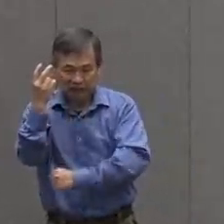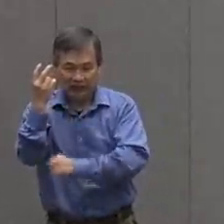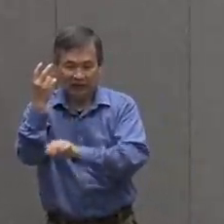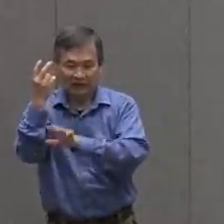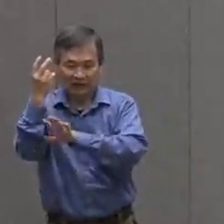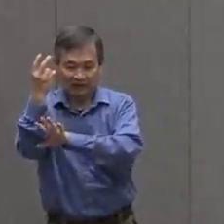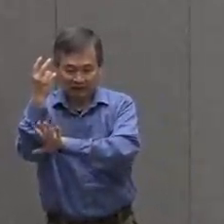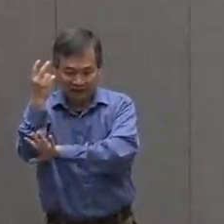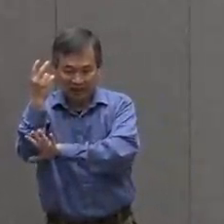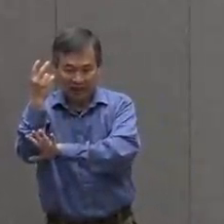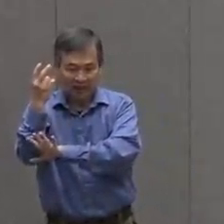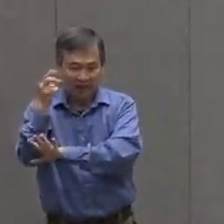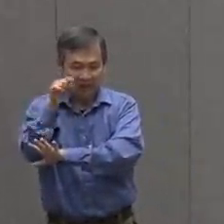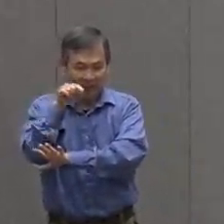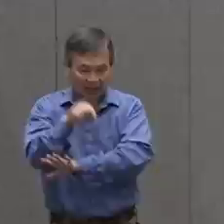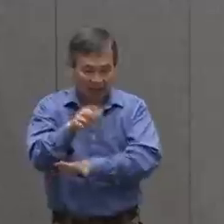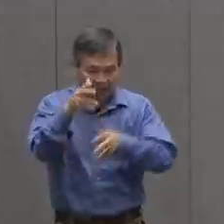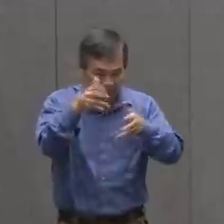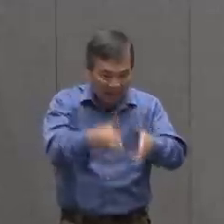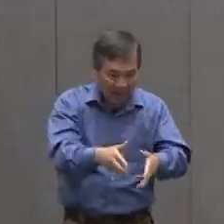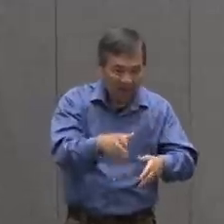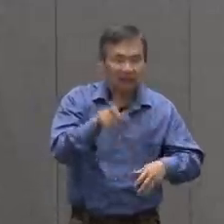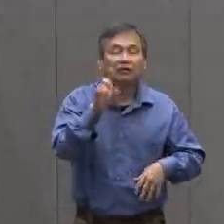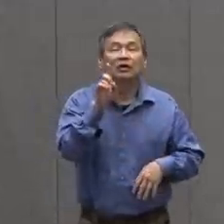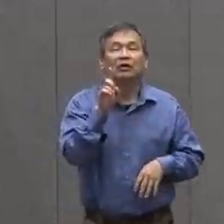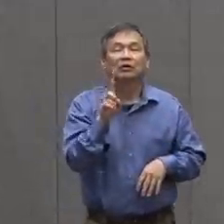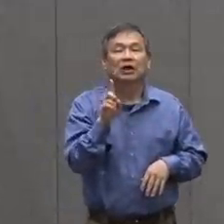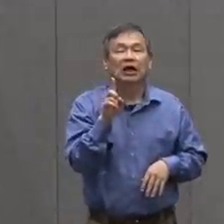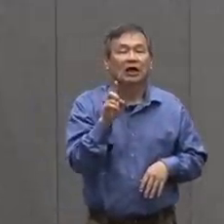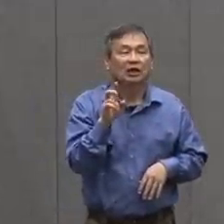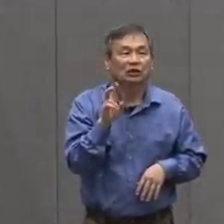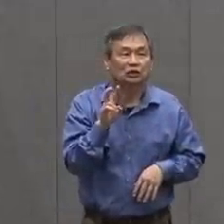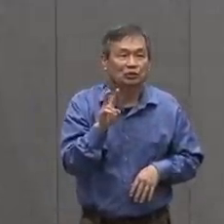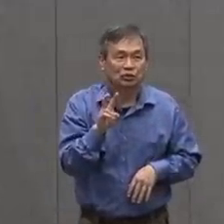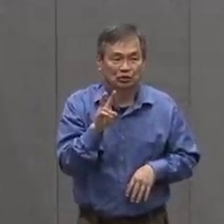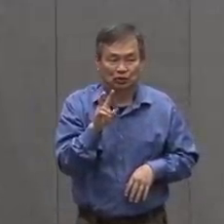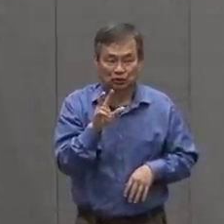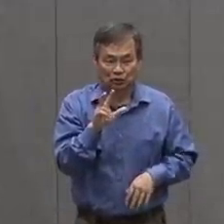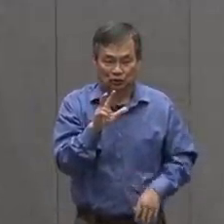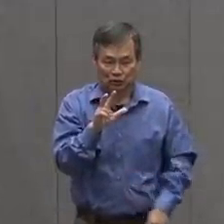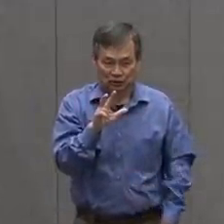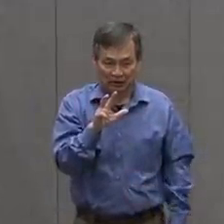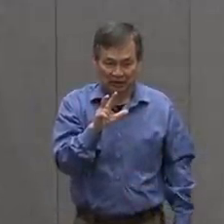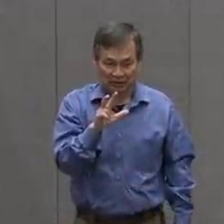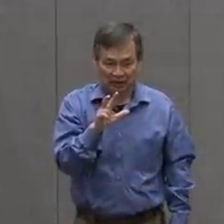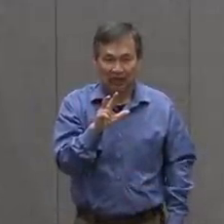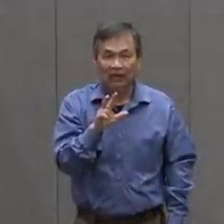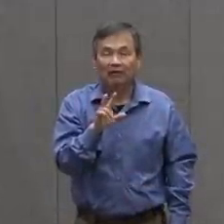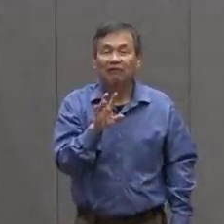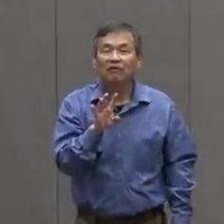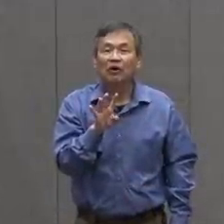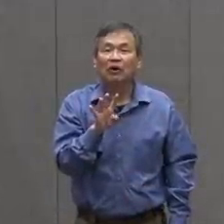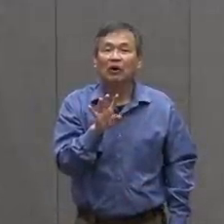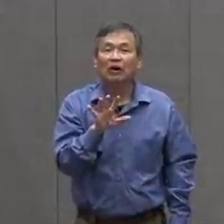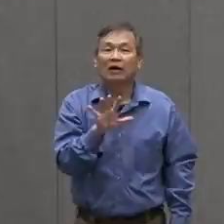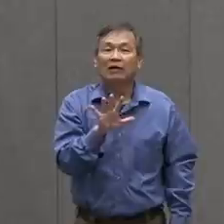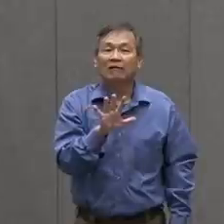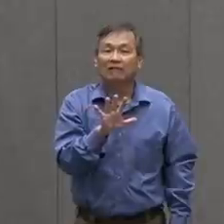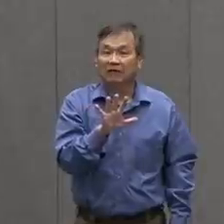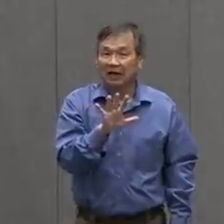1, 2, 3, 4,